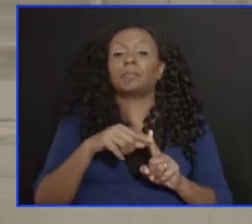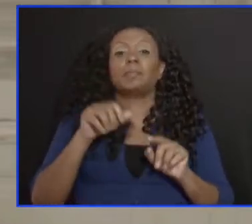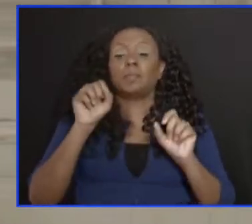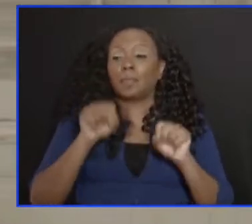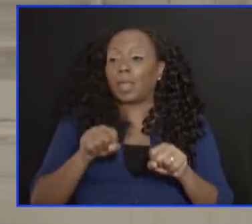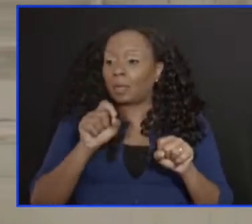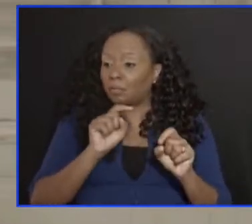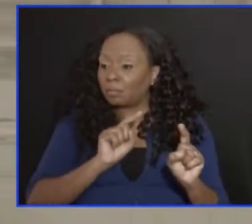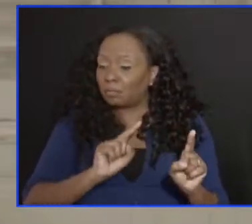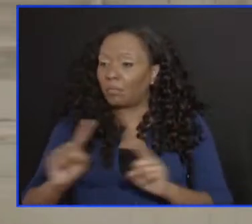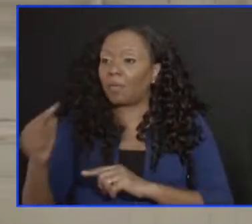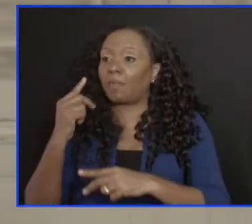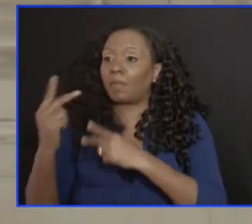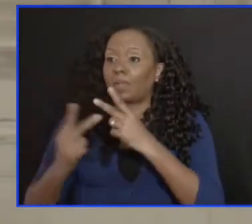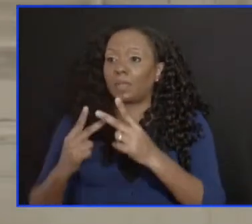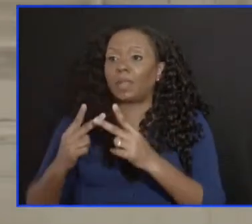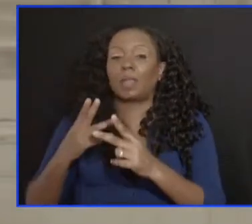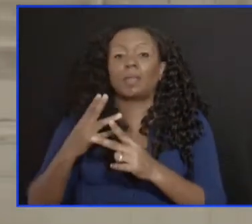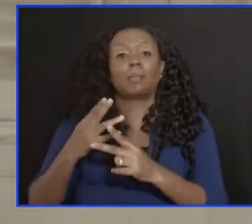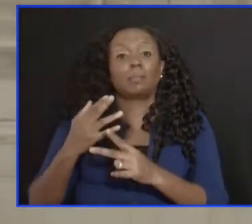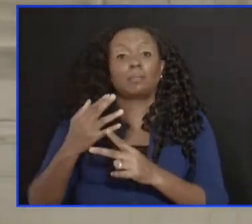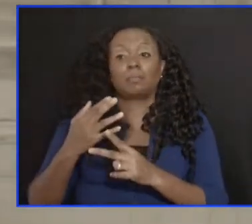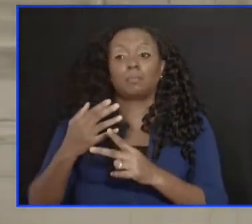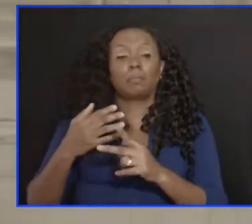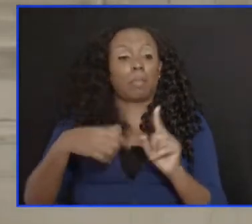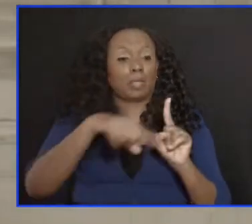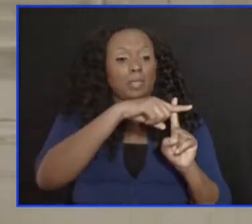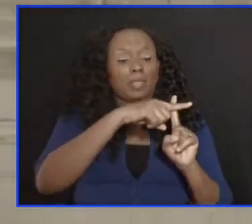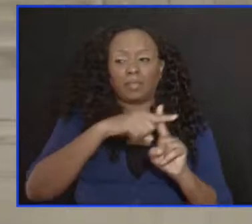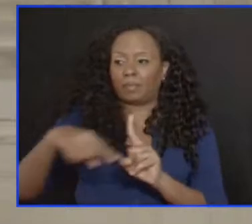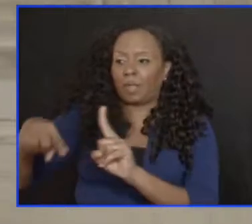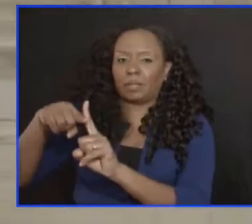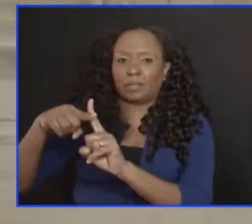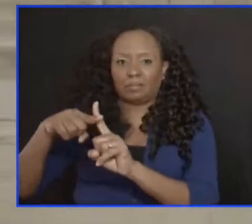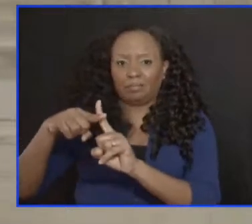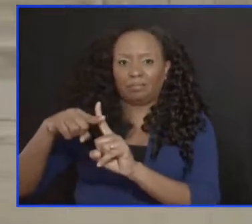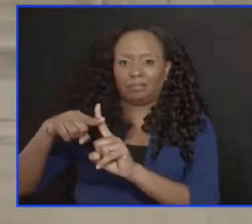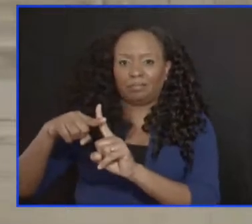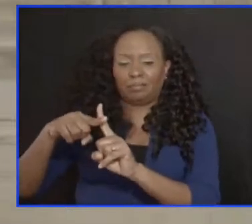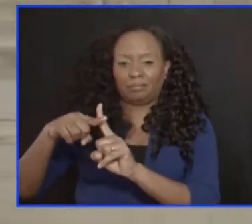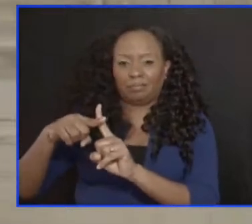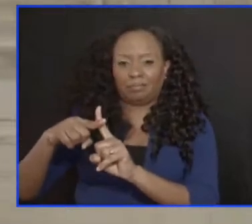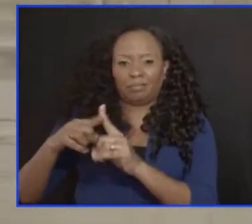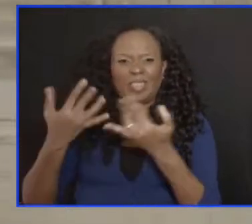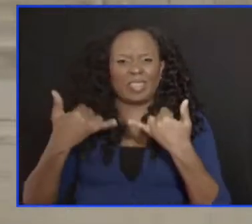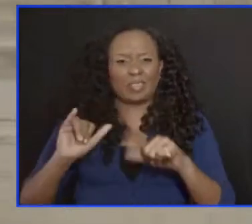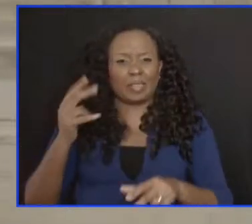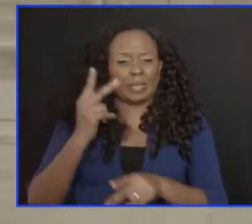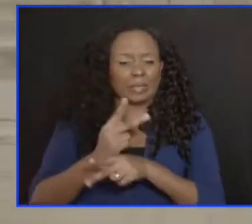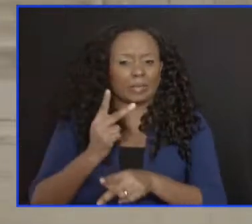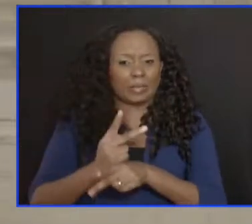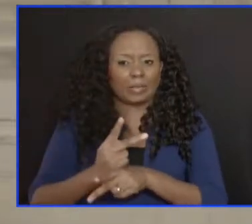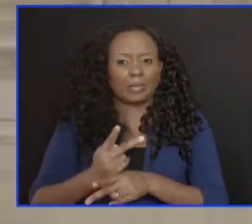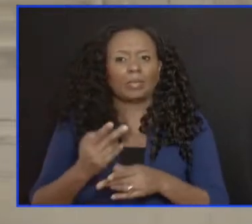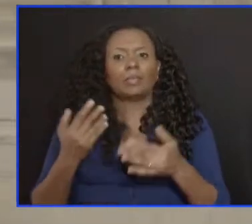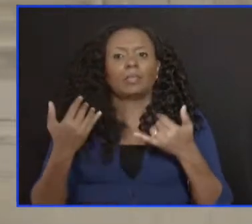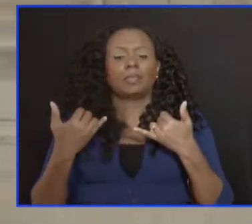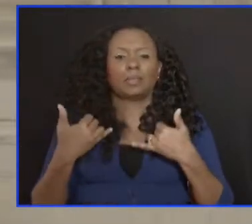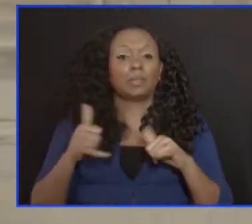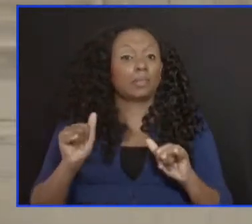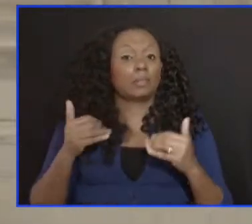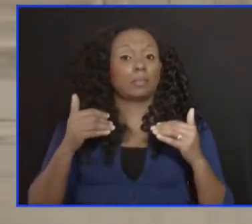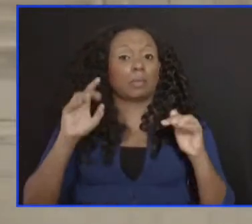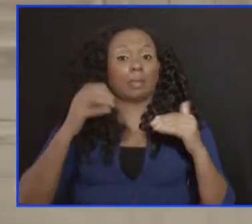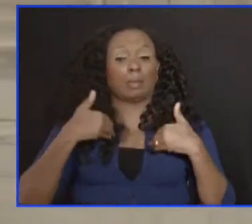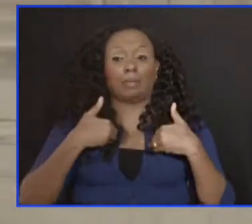term, we are still going to be super cautious because we're dealing with ICU patients. So yes, we will allow them to wear a minimum amount of